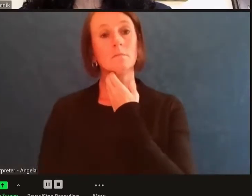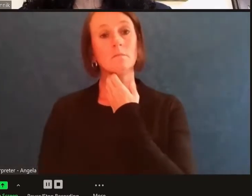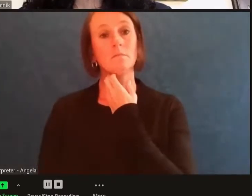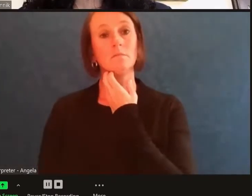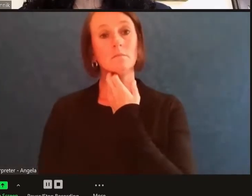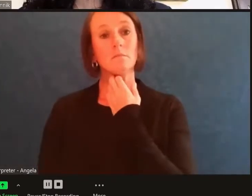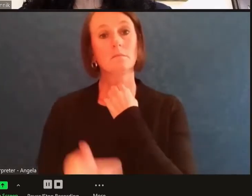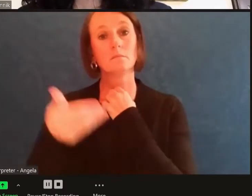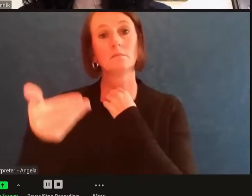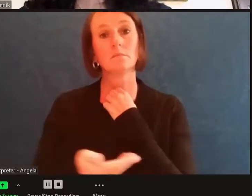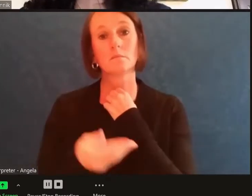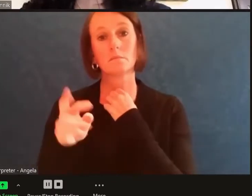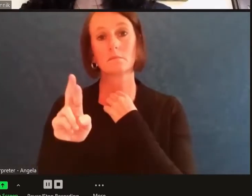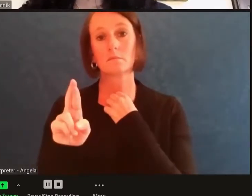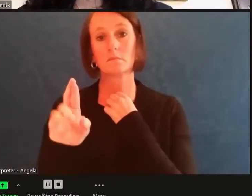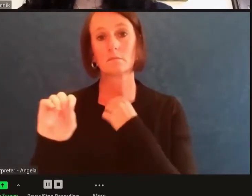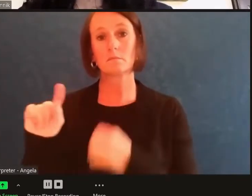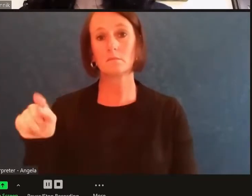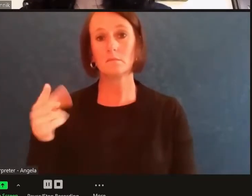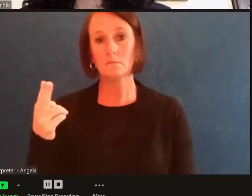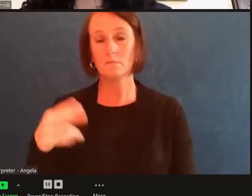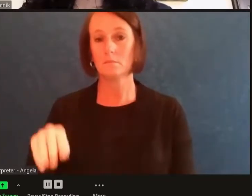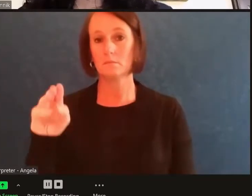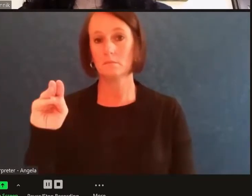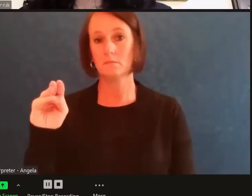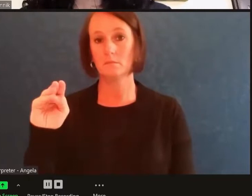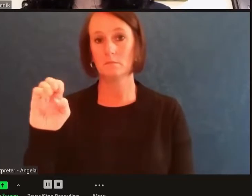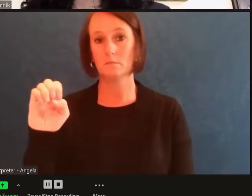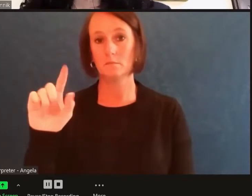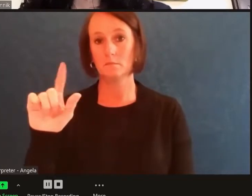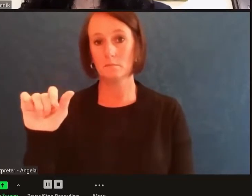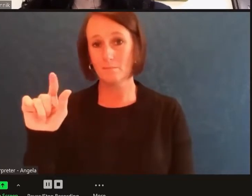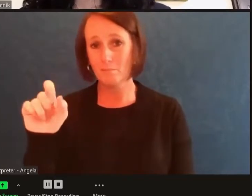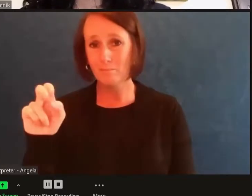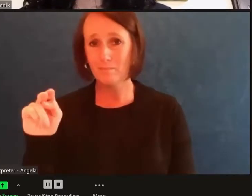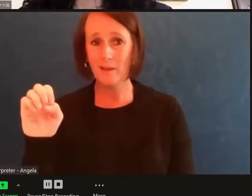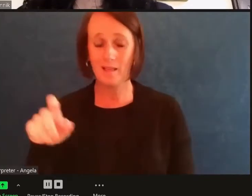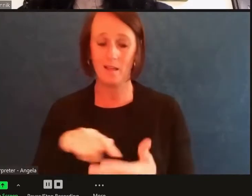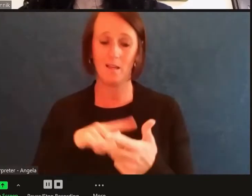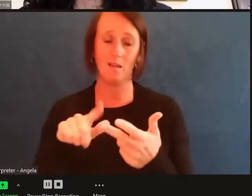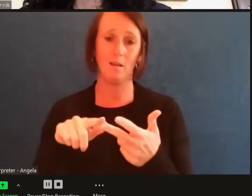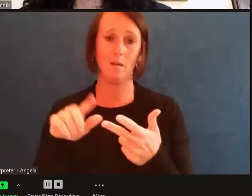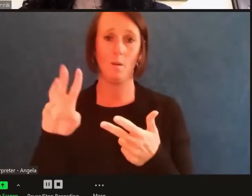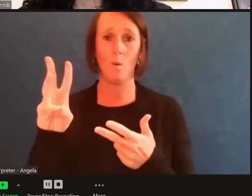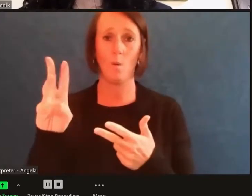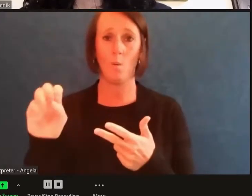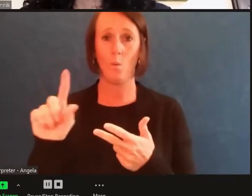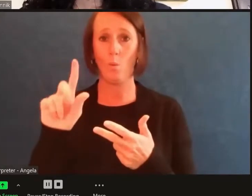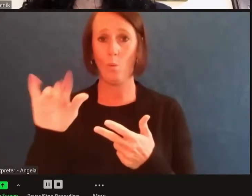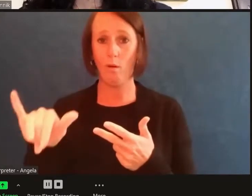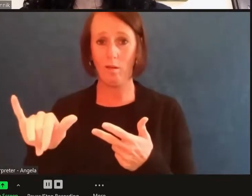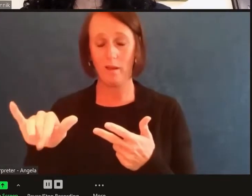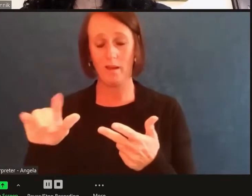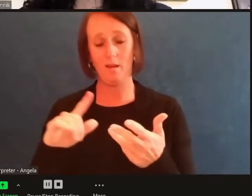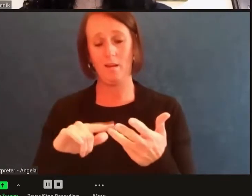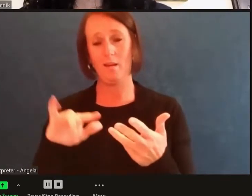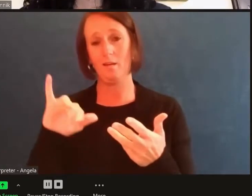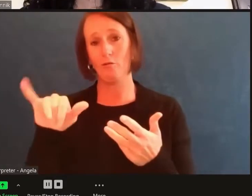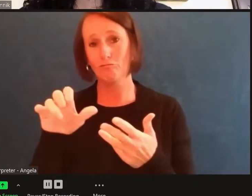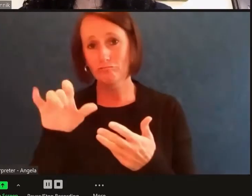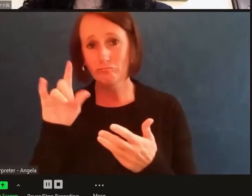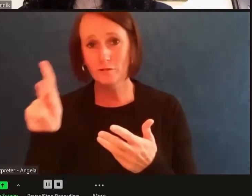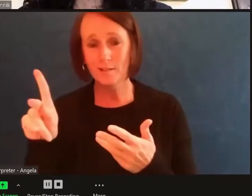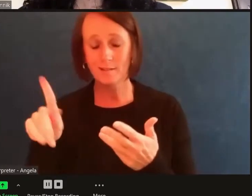Ohi to be there, Melanie Florence, Wally Shaw, who I'm co-writing this book with, Jack Grensky,